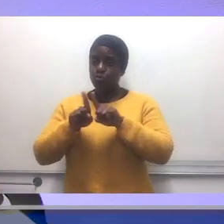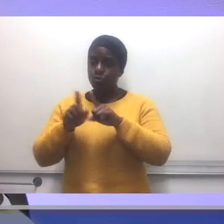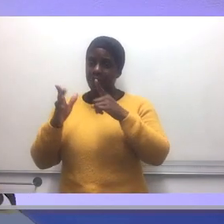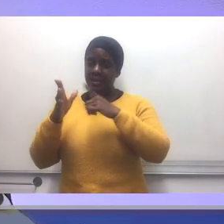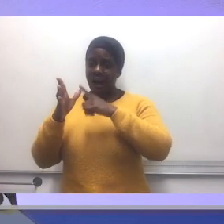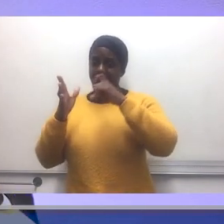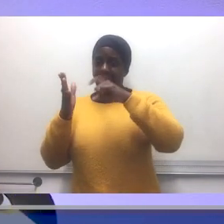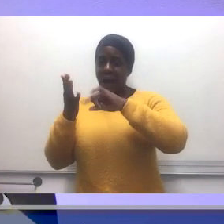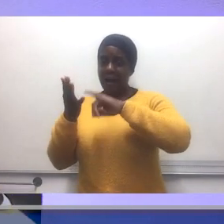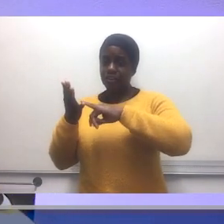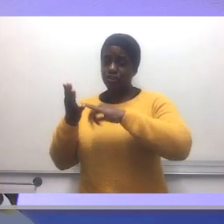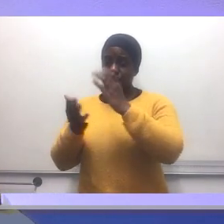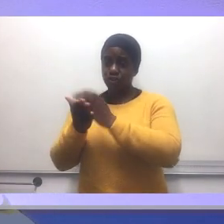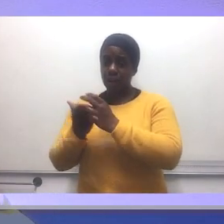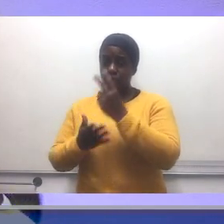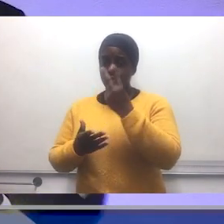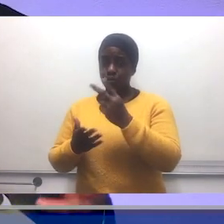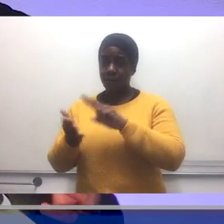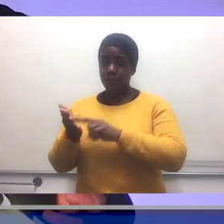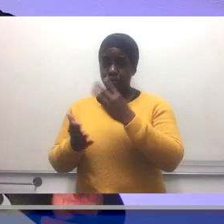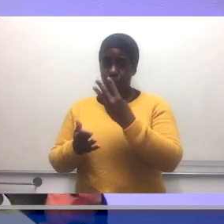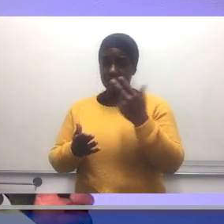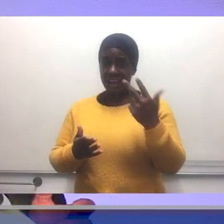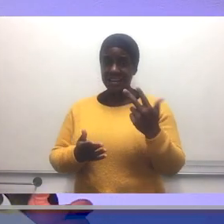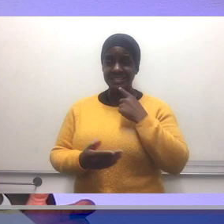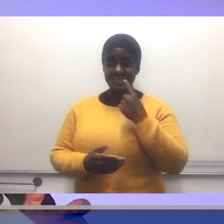verse 38, repent.